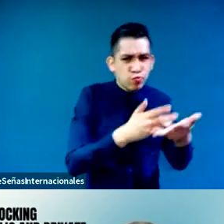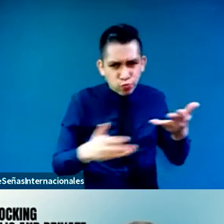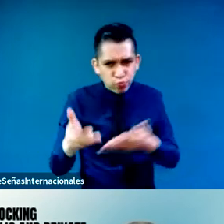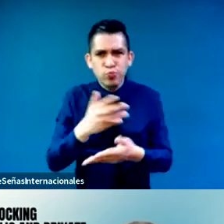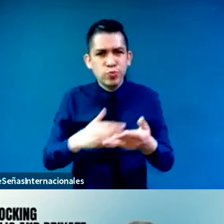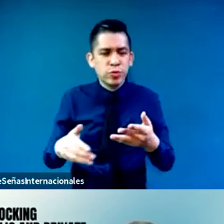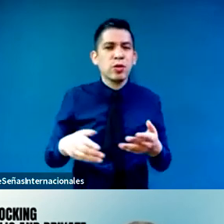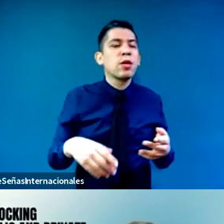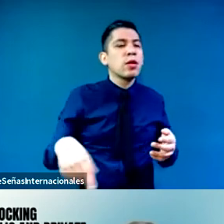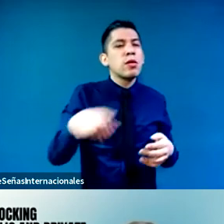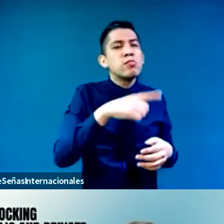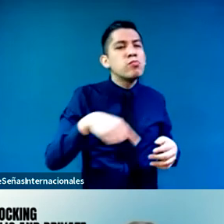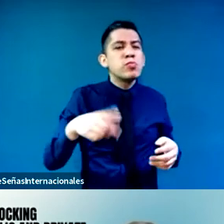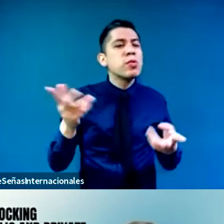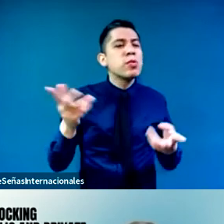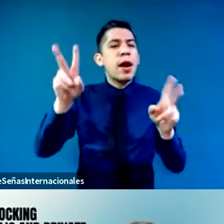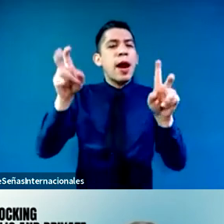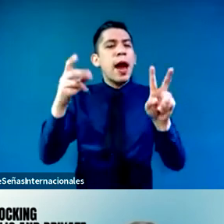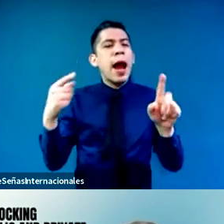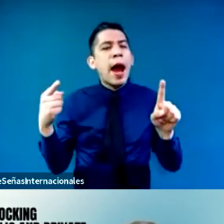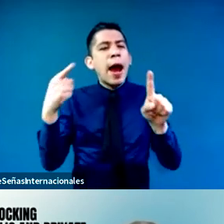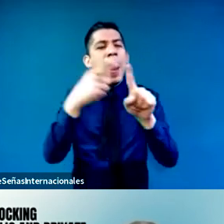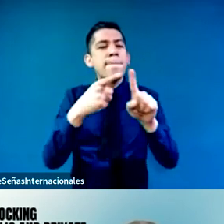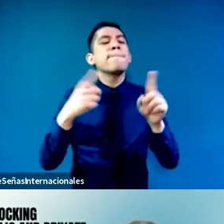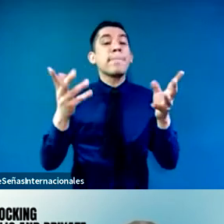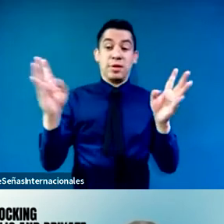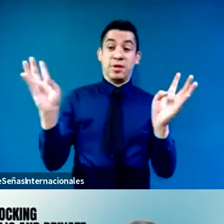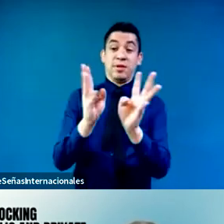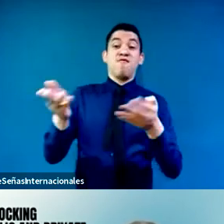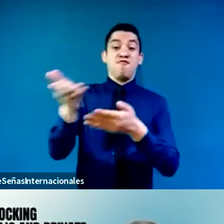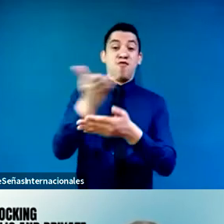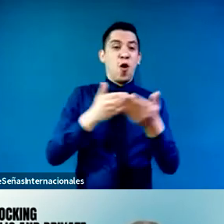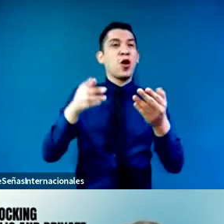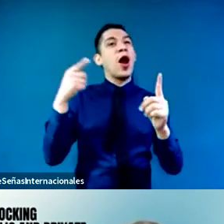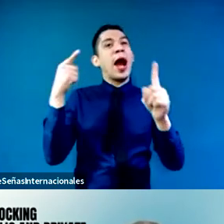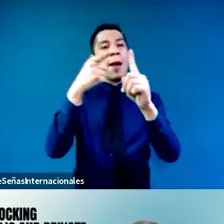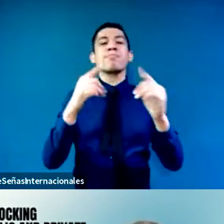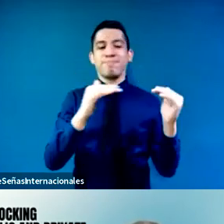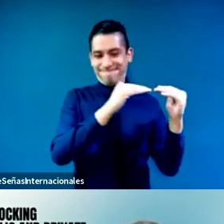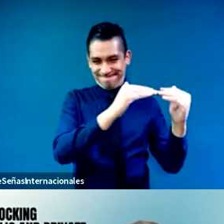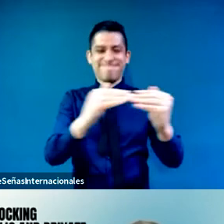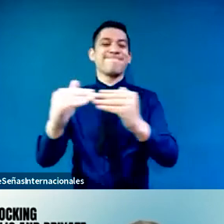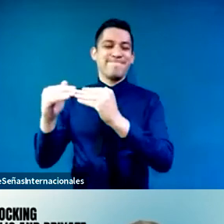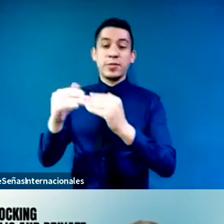with us and with everyone who is attending the forum. Thank you so much.